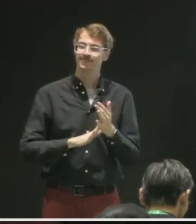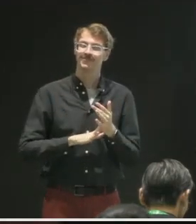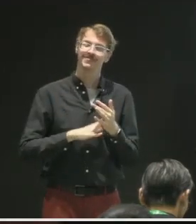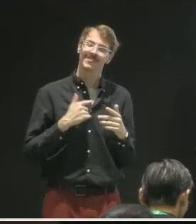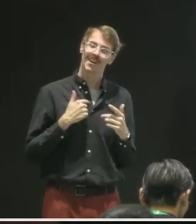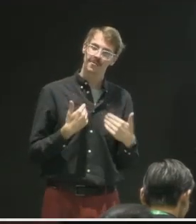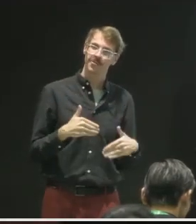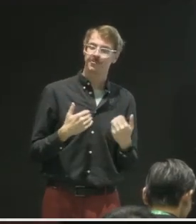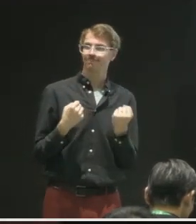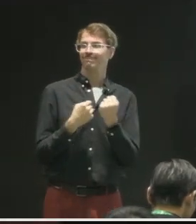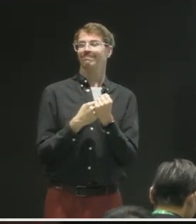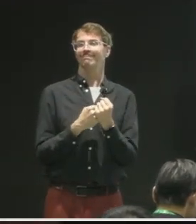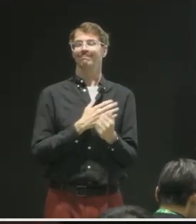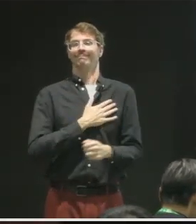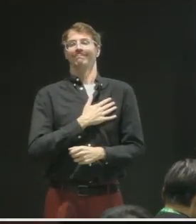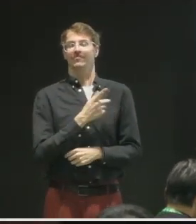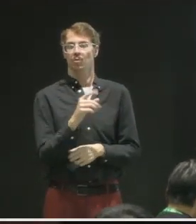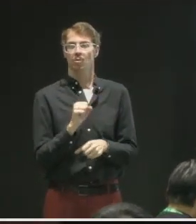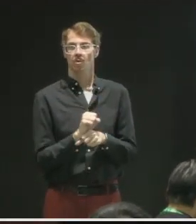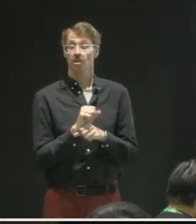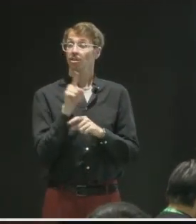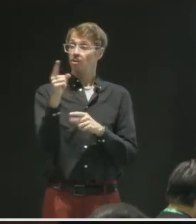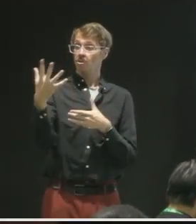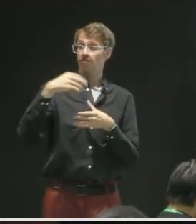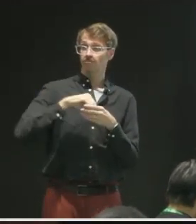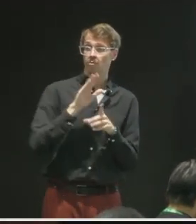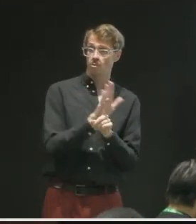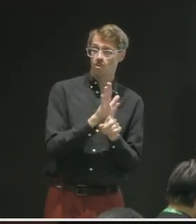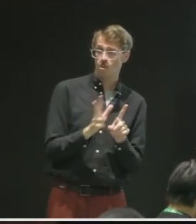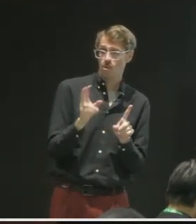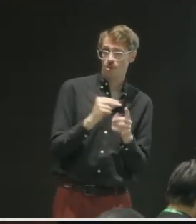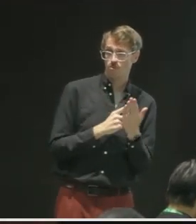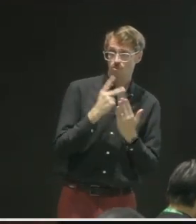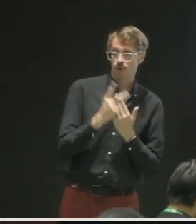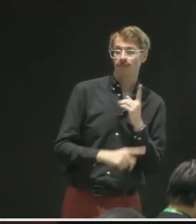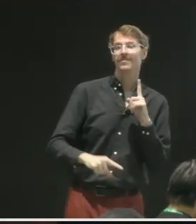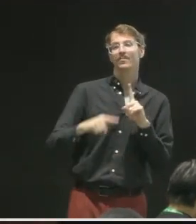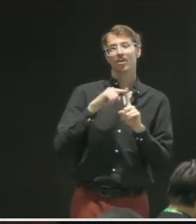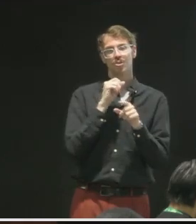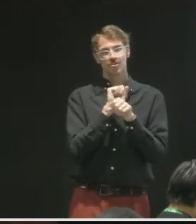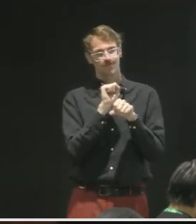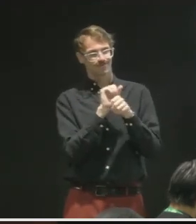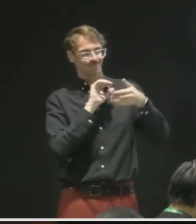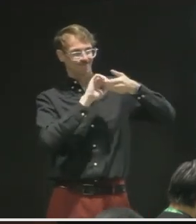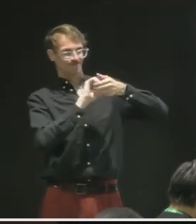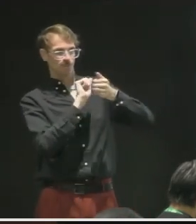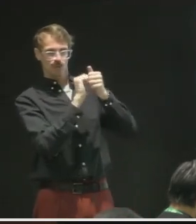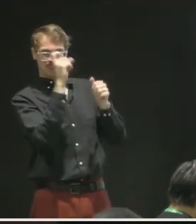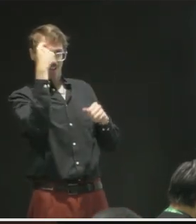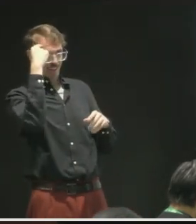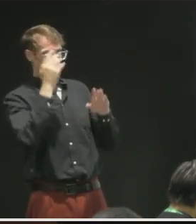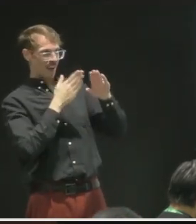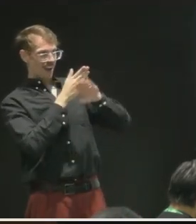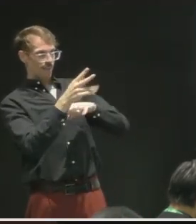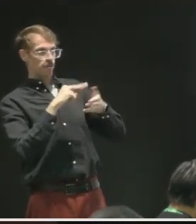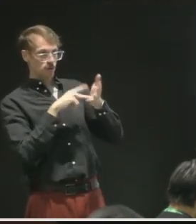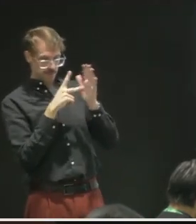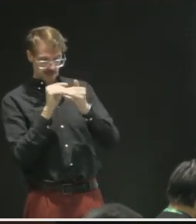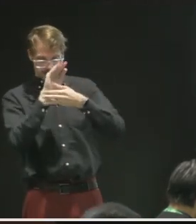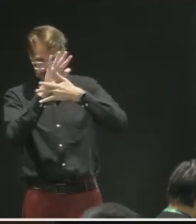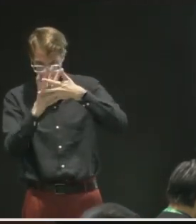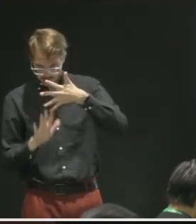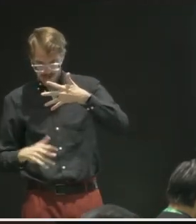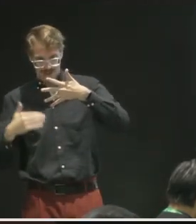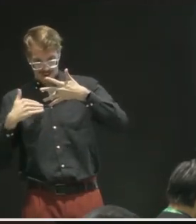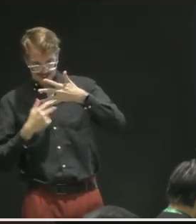only that you integrate it in your own programs, but that you're building the capacity of government actors to really have an intentional action